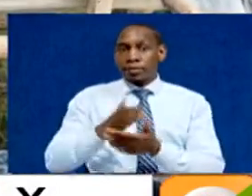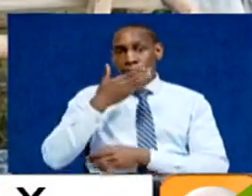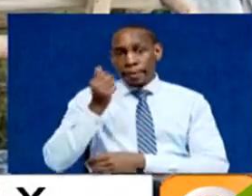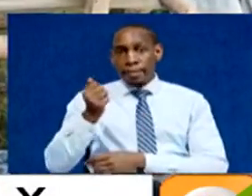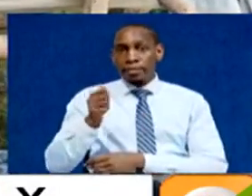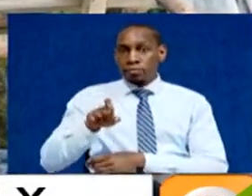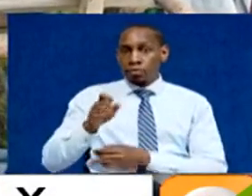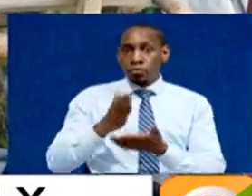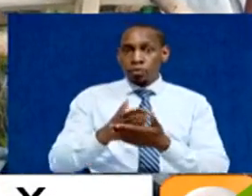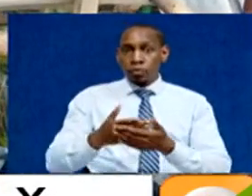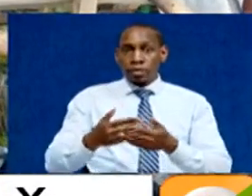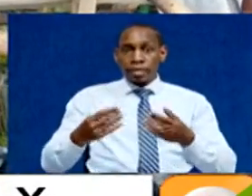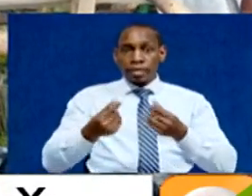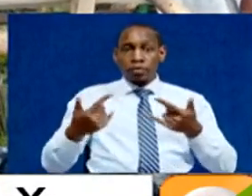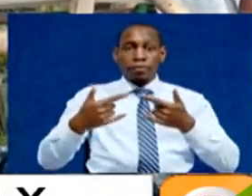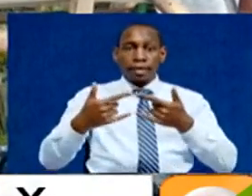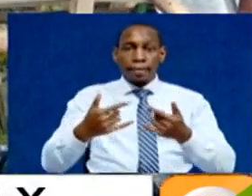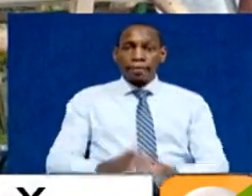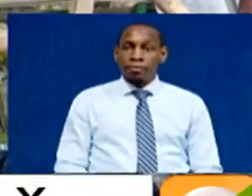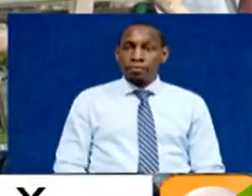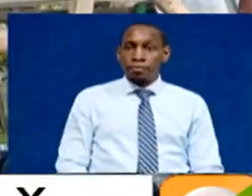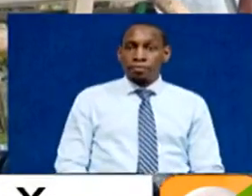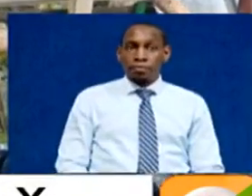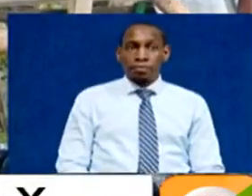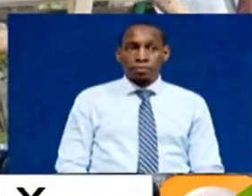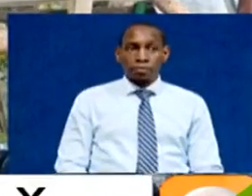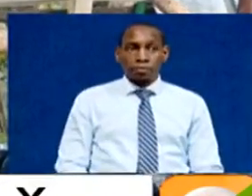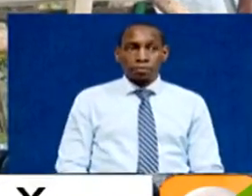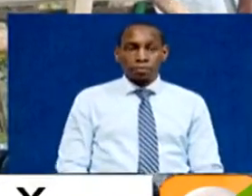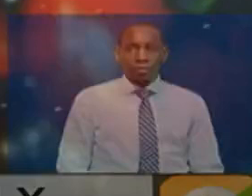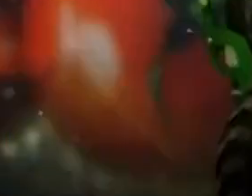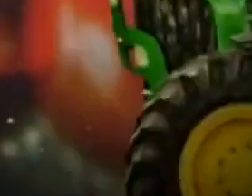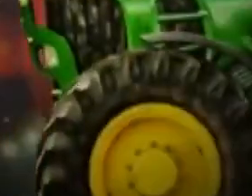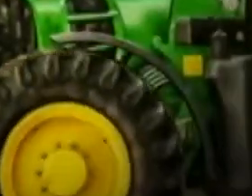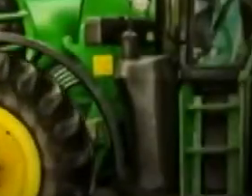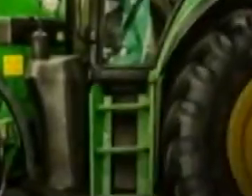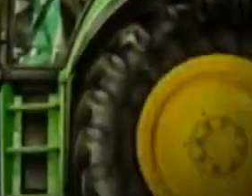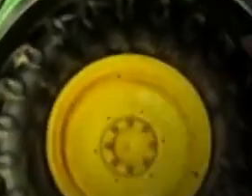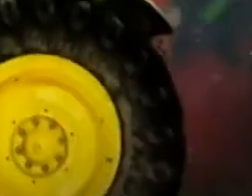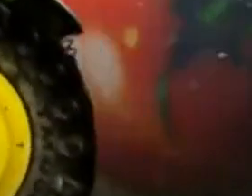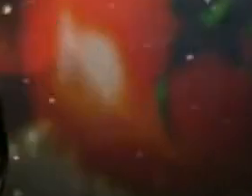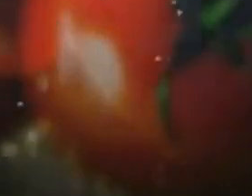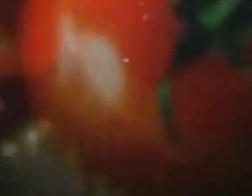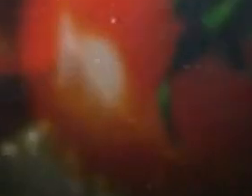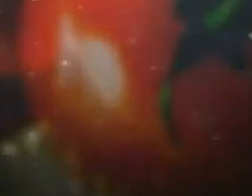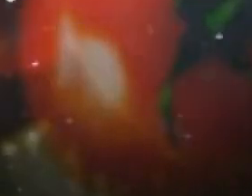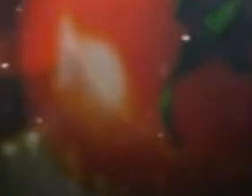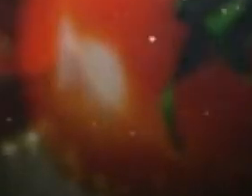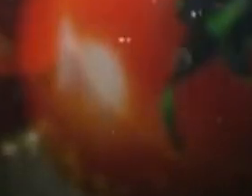right insect to fill that gap. Dennis Otieno, Smart Farm.